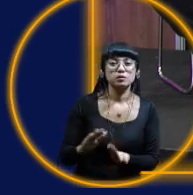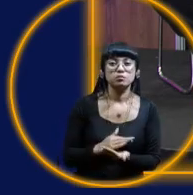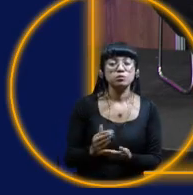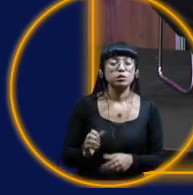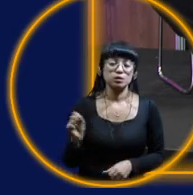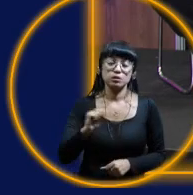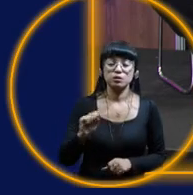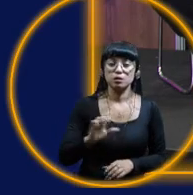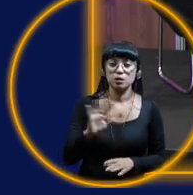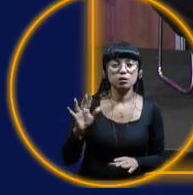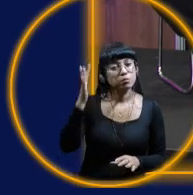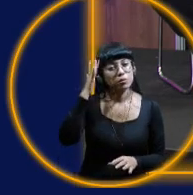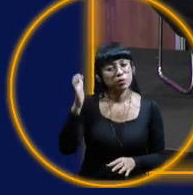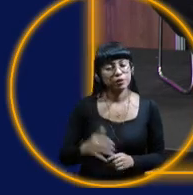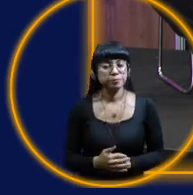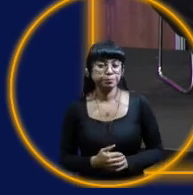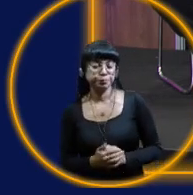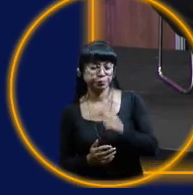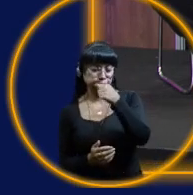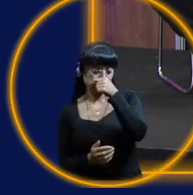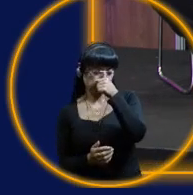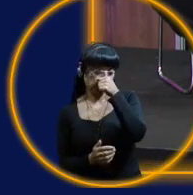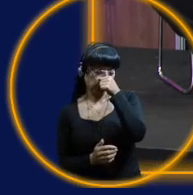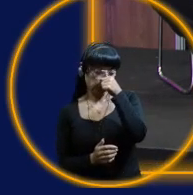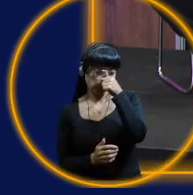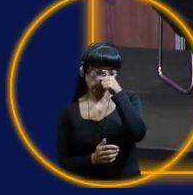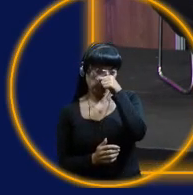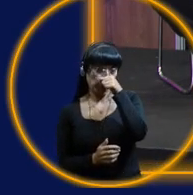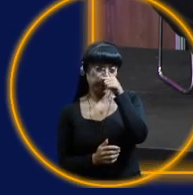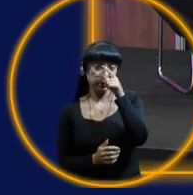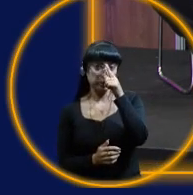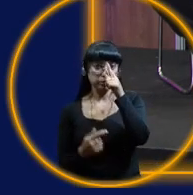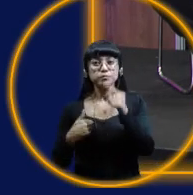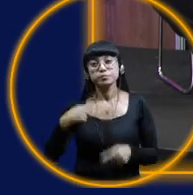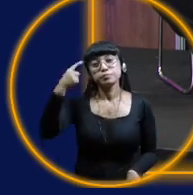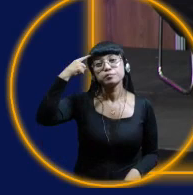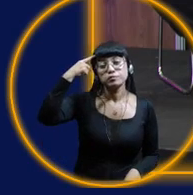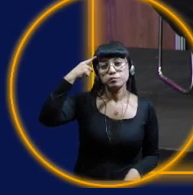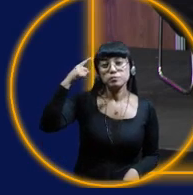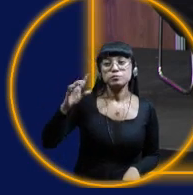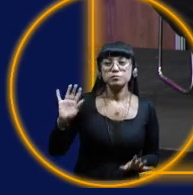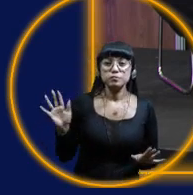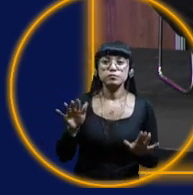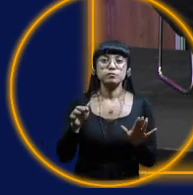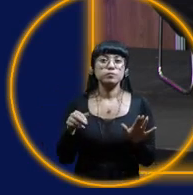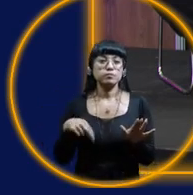that is? I think we're just visual creatures